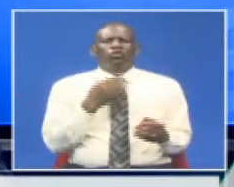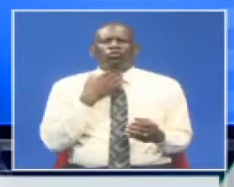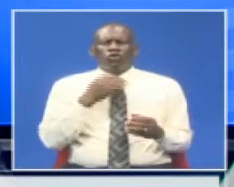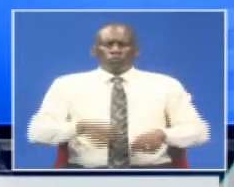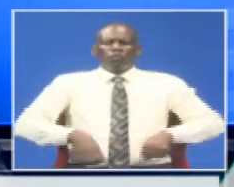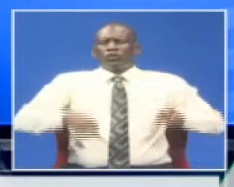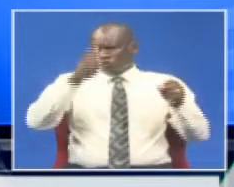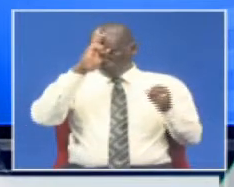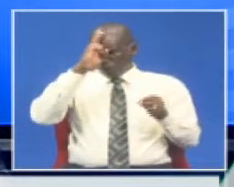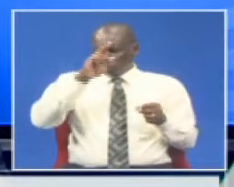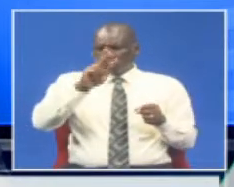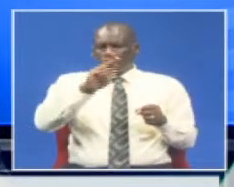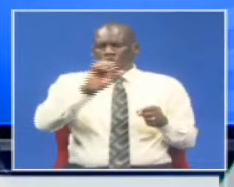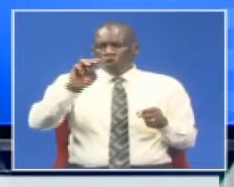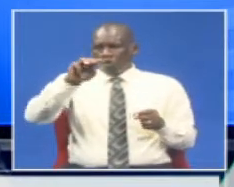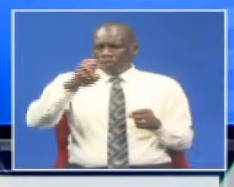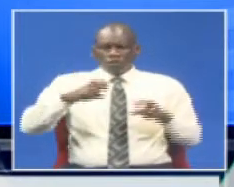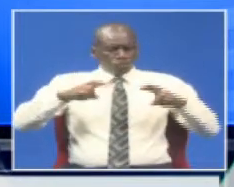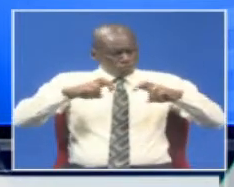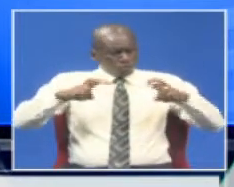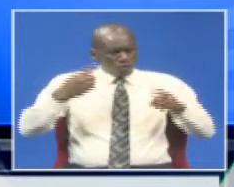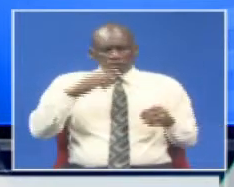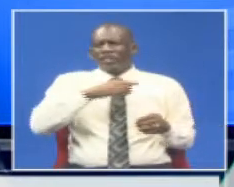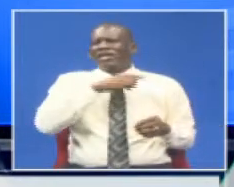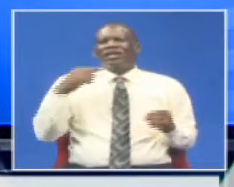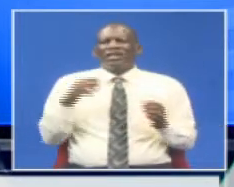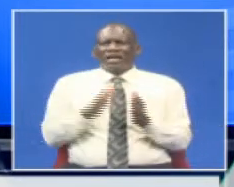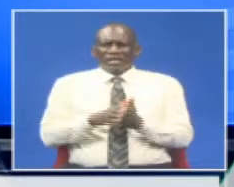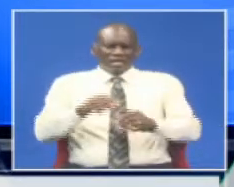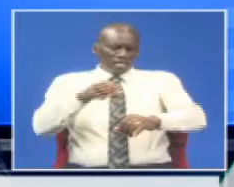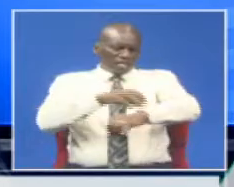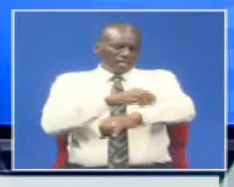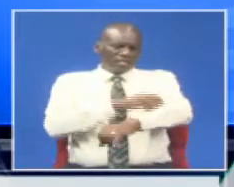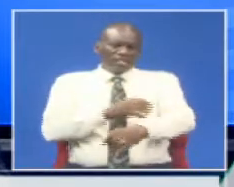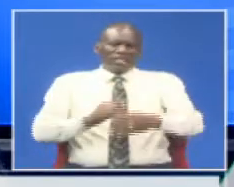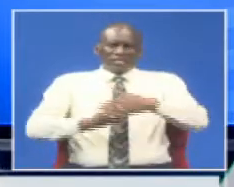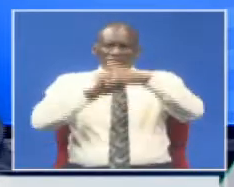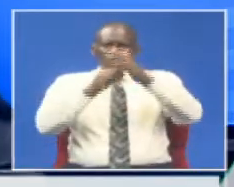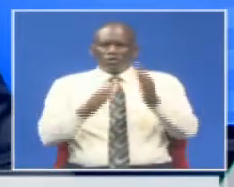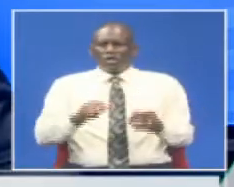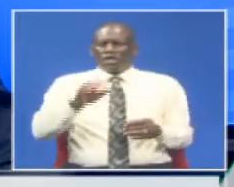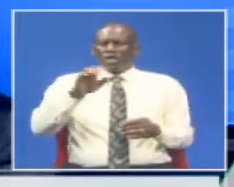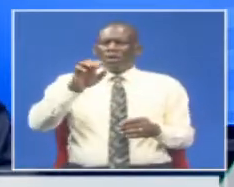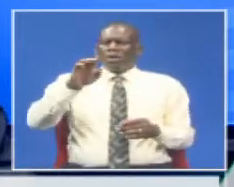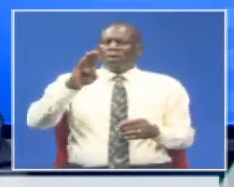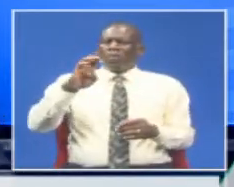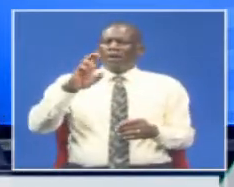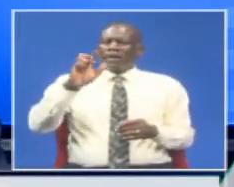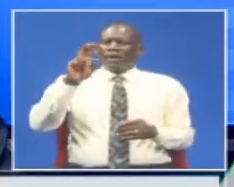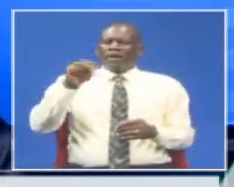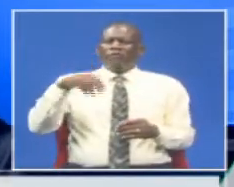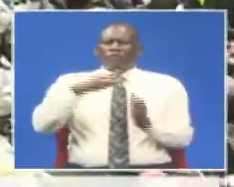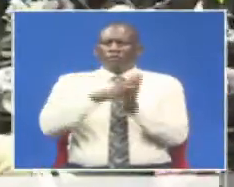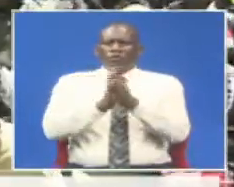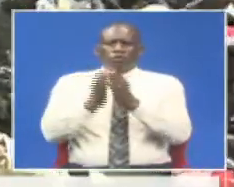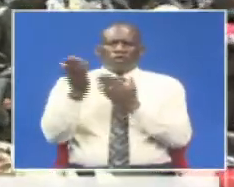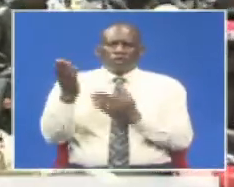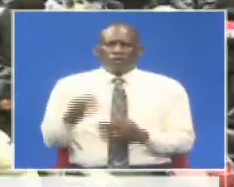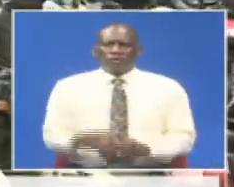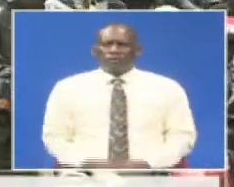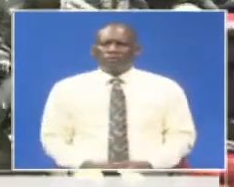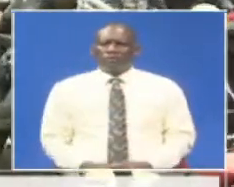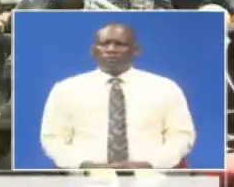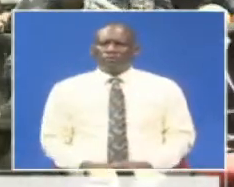of Police, Japhet Koome, probed over the killing and maiming of its supporters. Brian Mushiri now details.